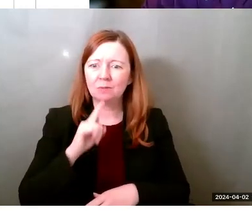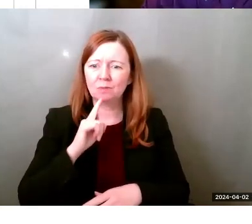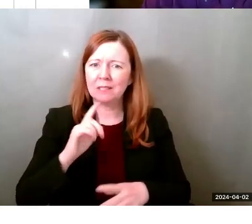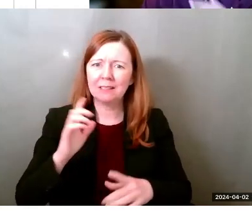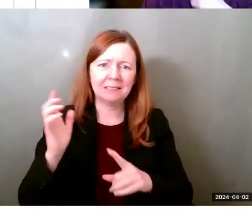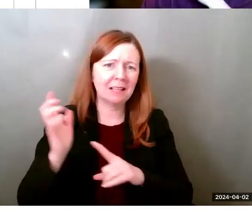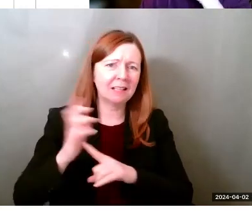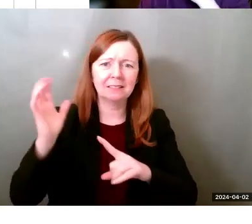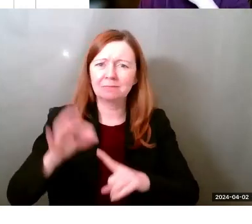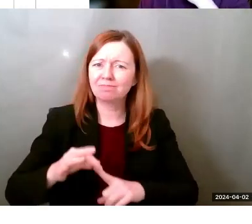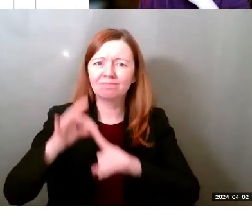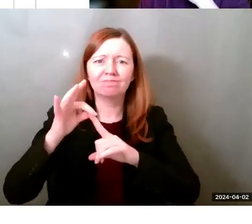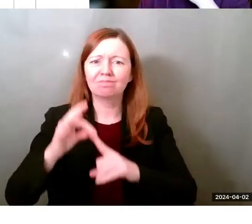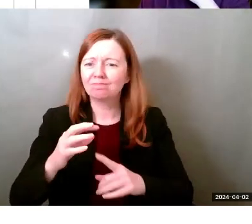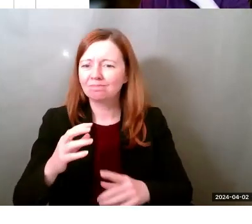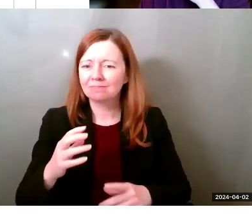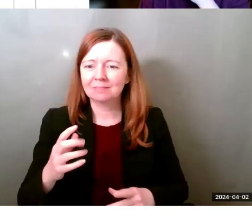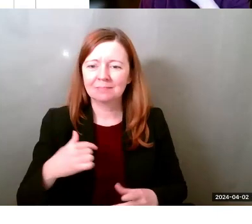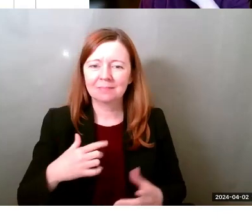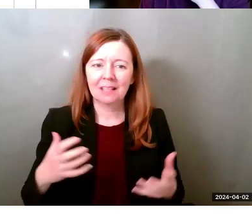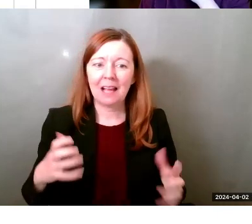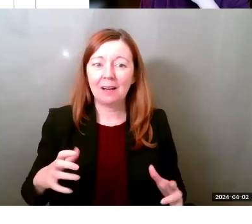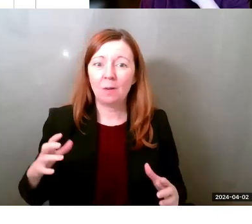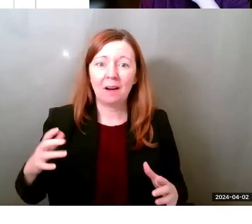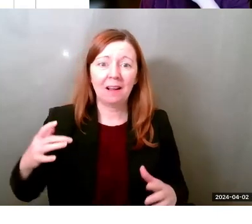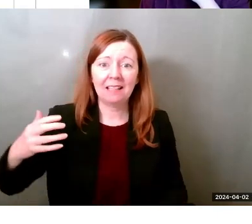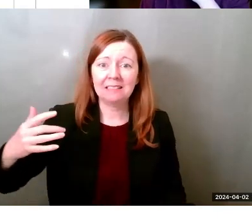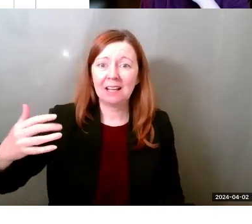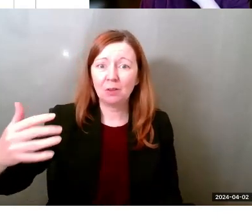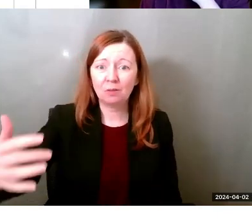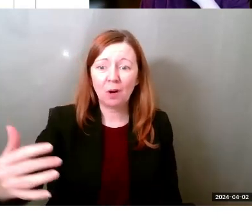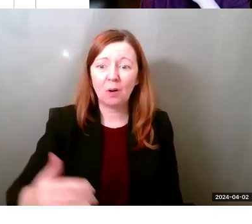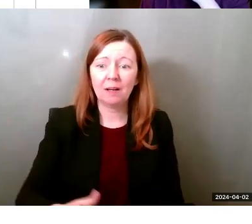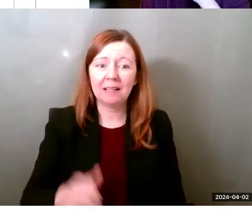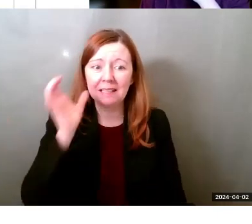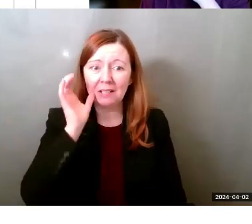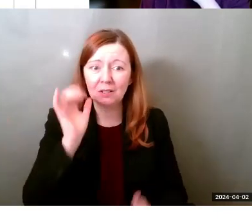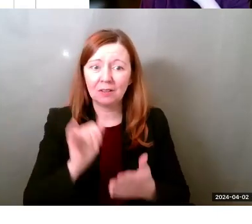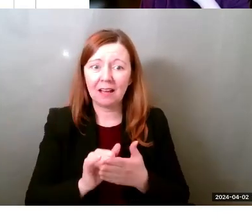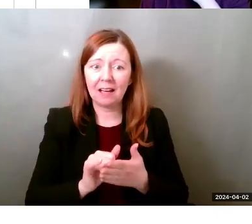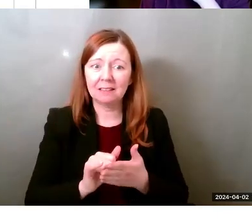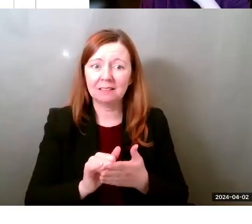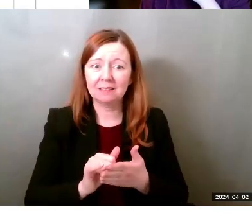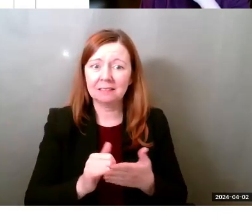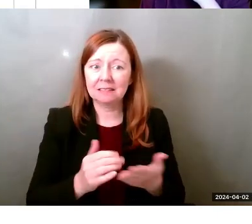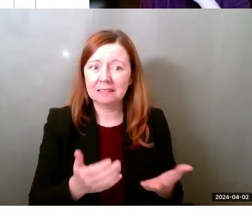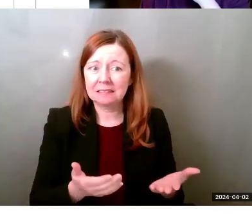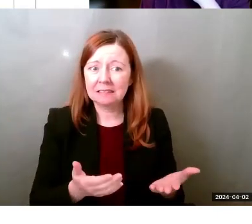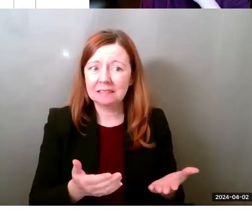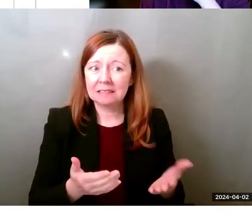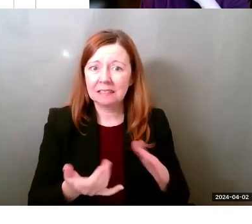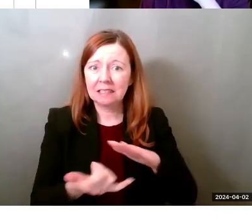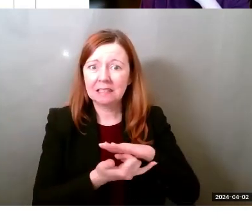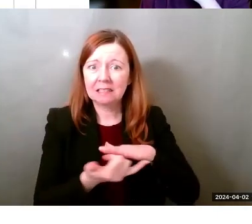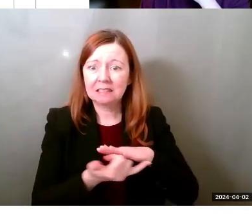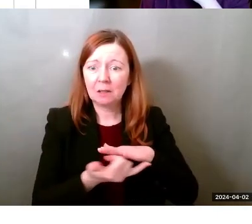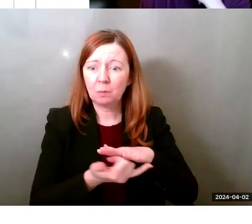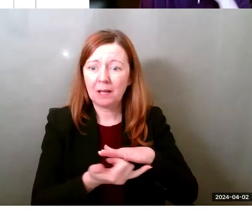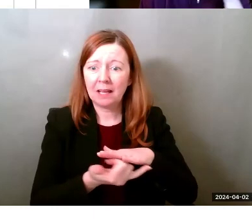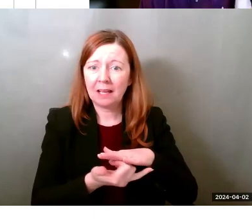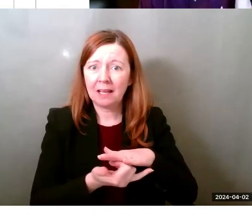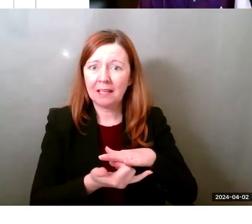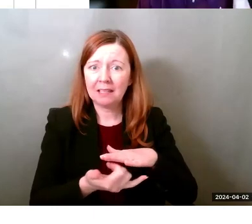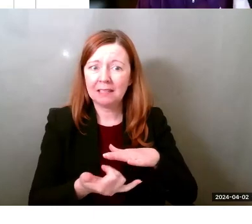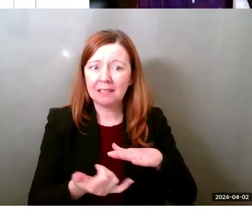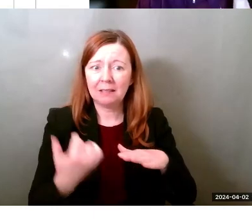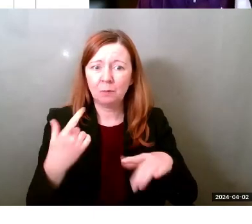up. You know, I don't want to get down the road and hear that the subway line is under the street and we can't